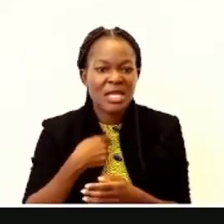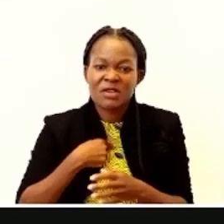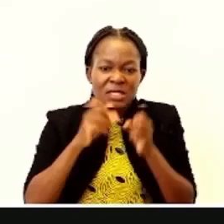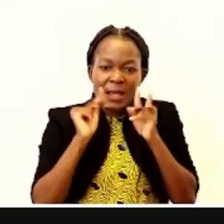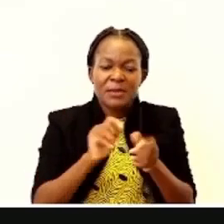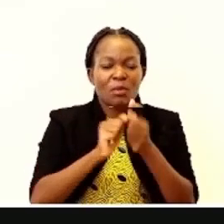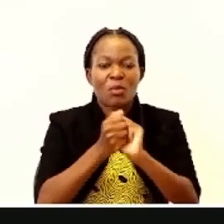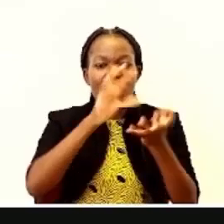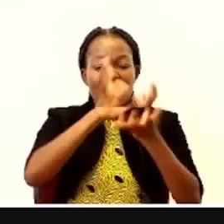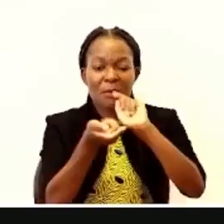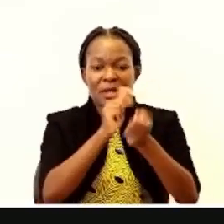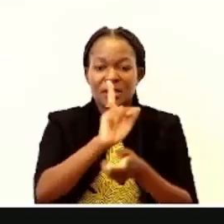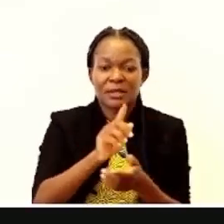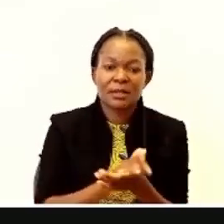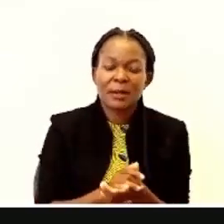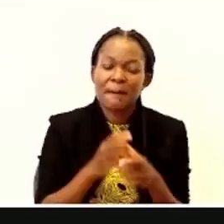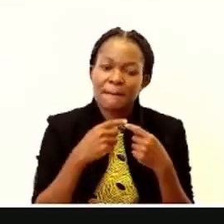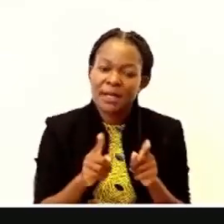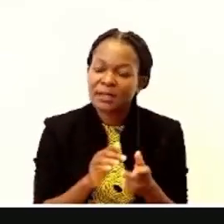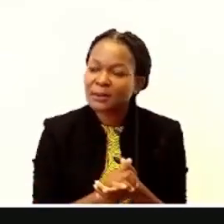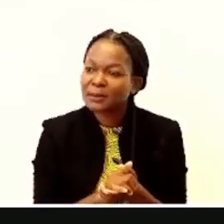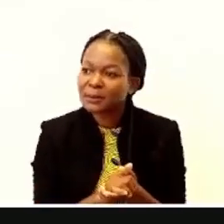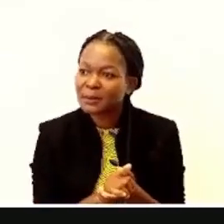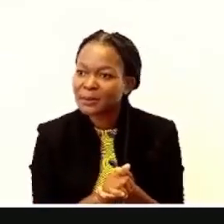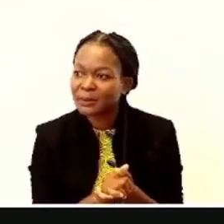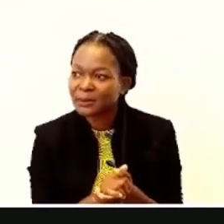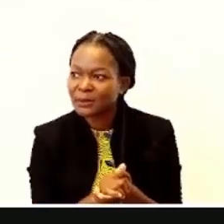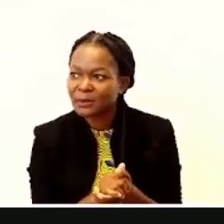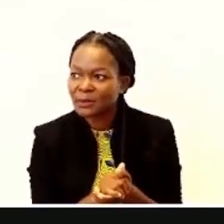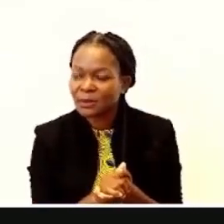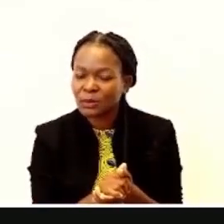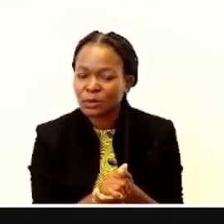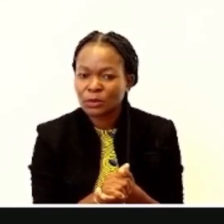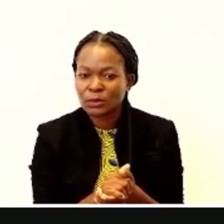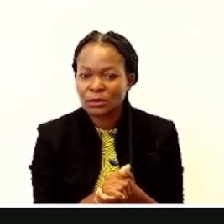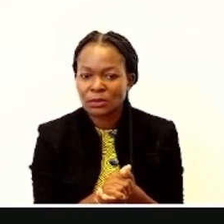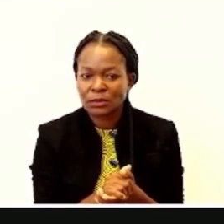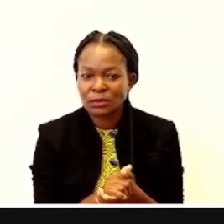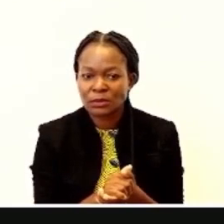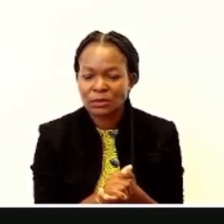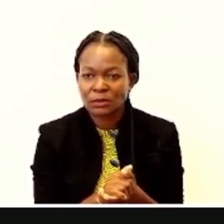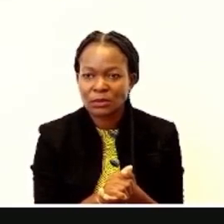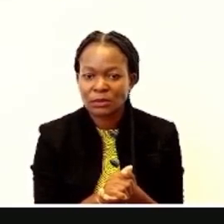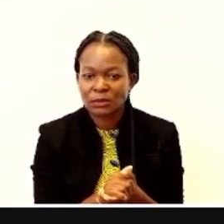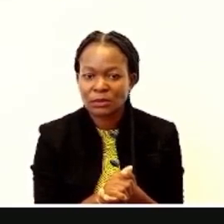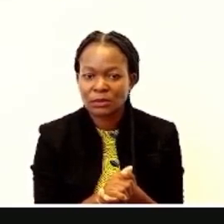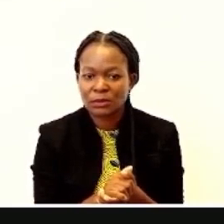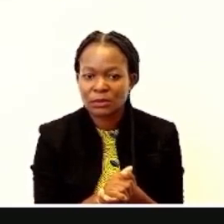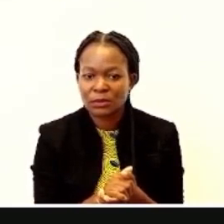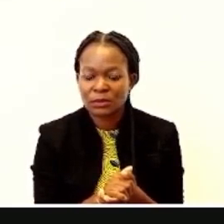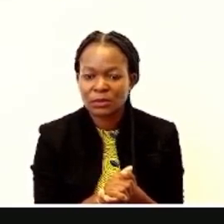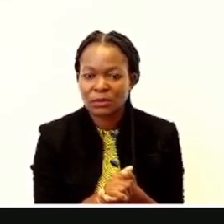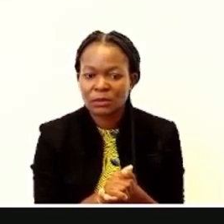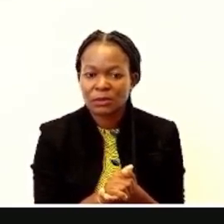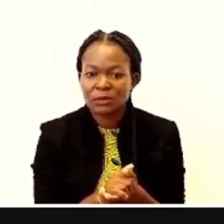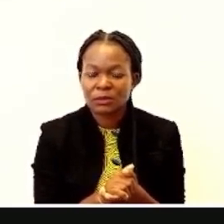problem. Our continent only is responsible for about 4% of the historic emission of the 4% of the